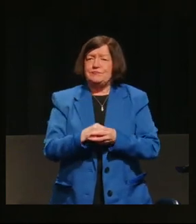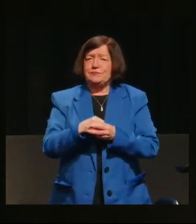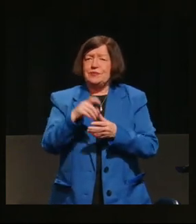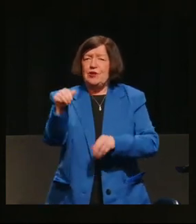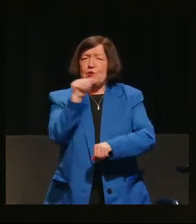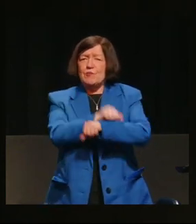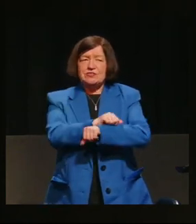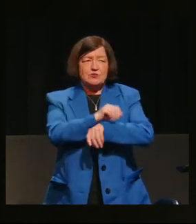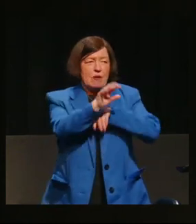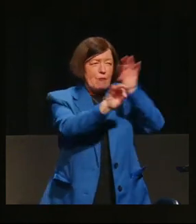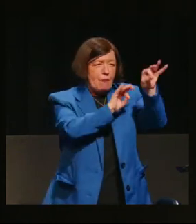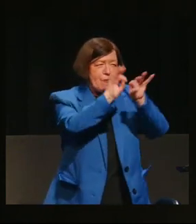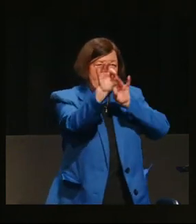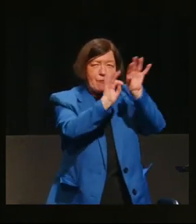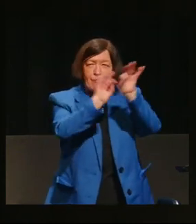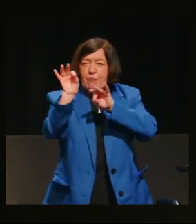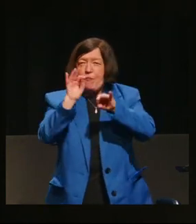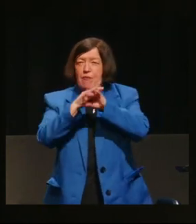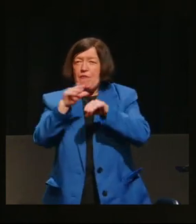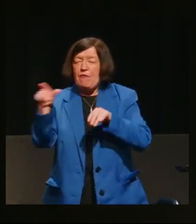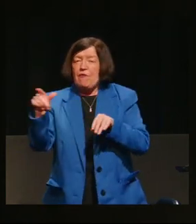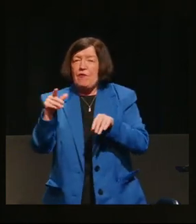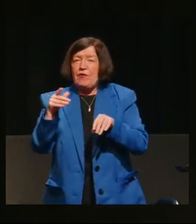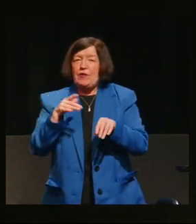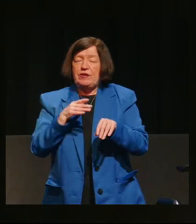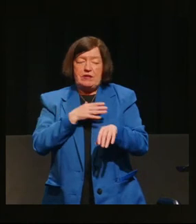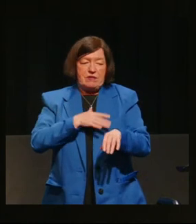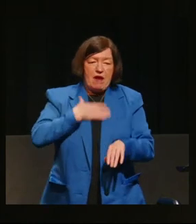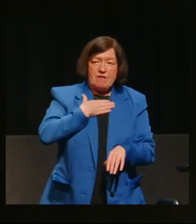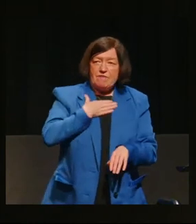Prisoners were selected for life or death.